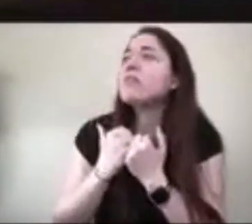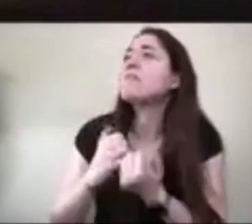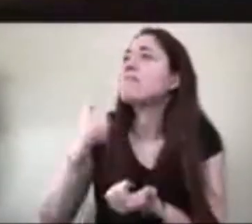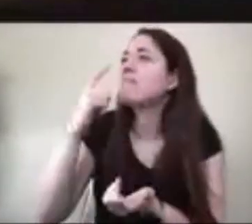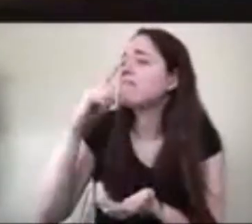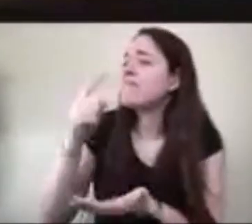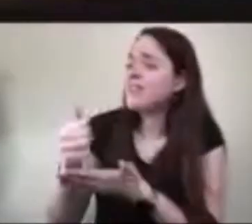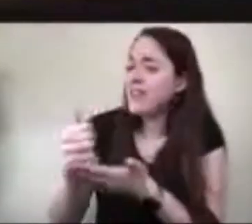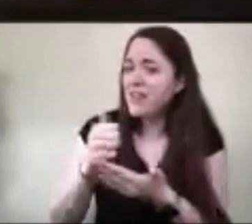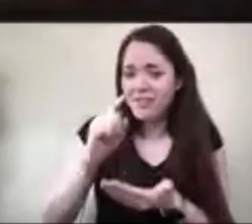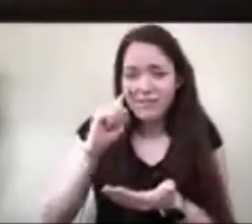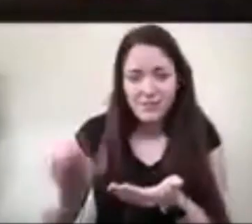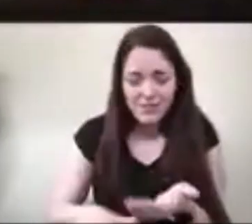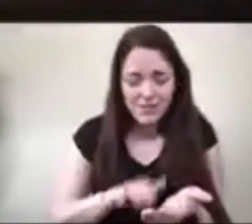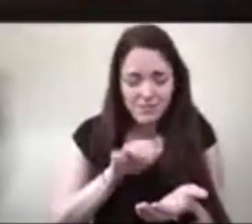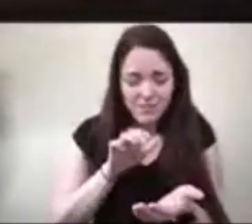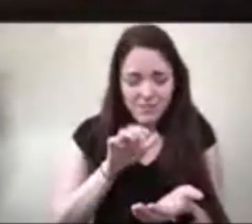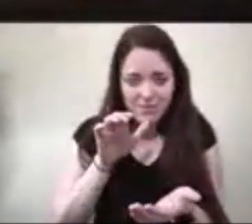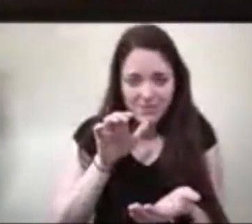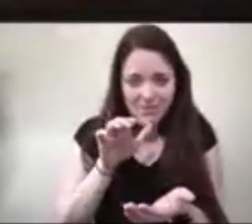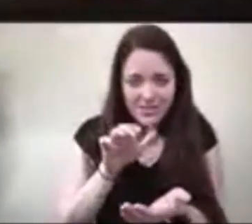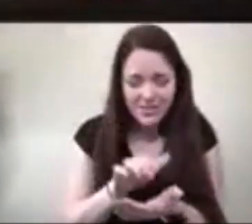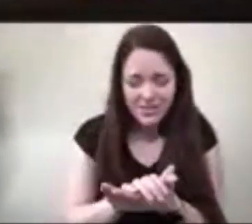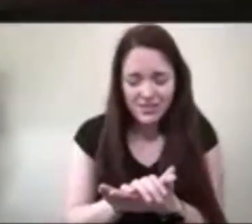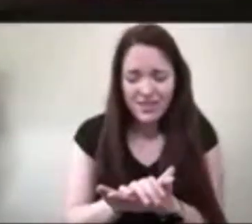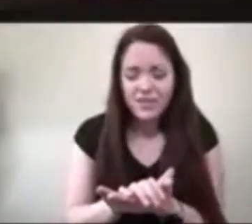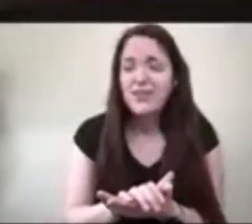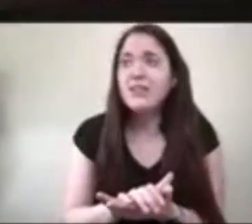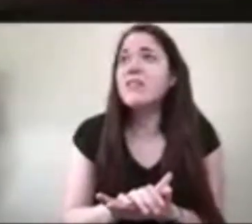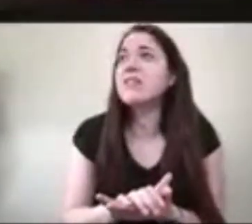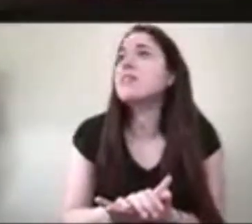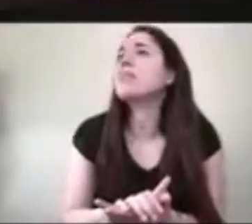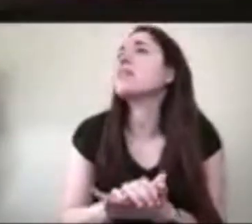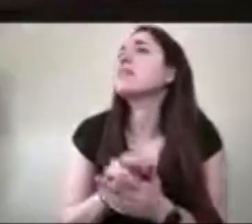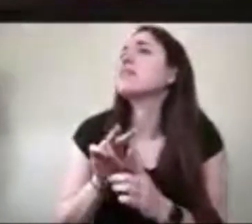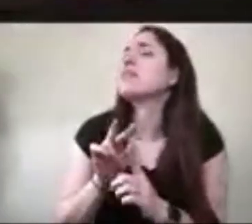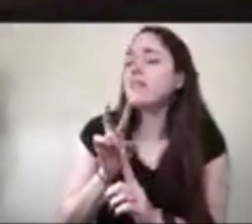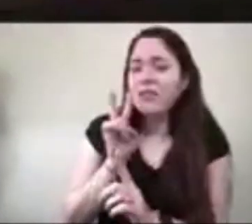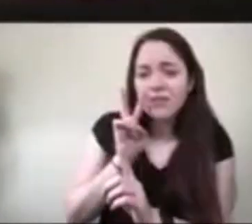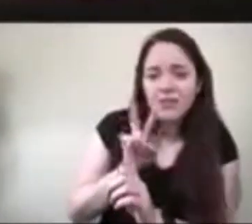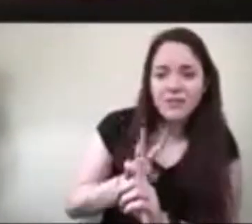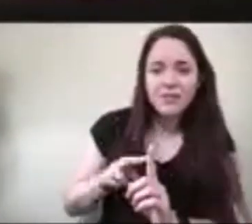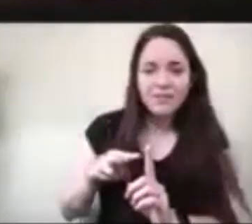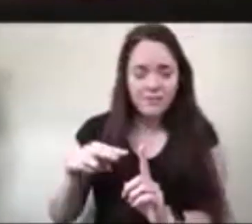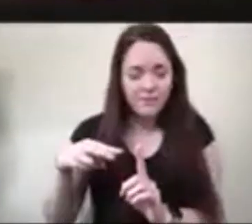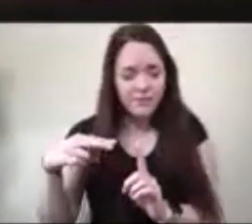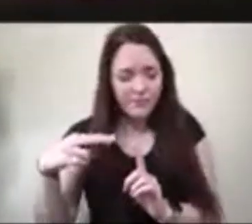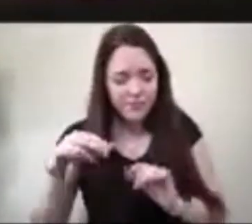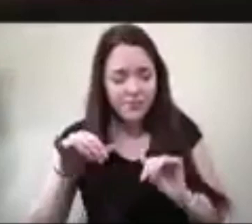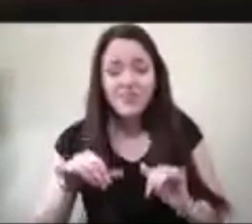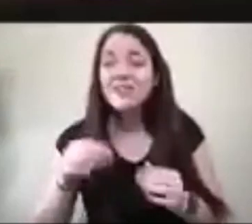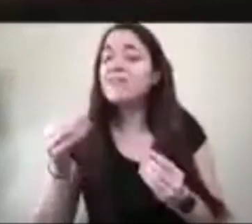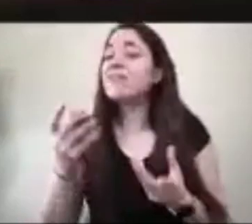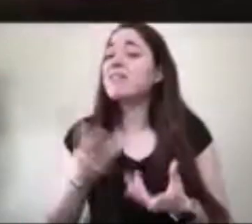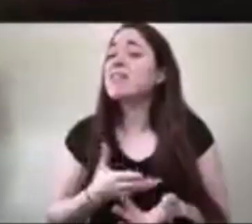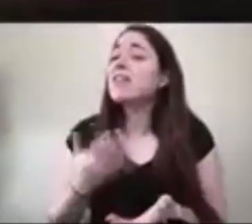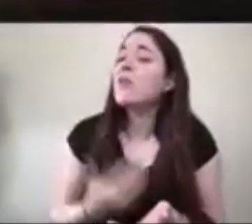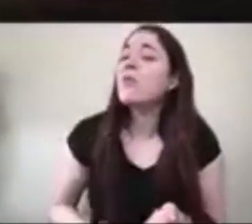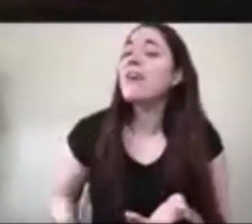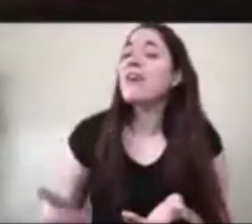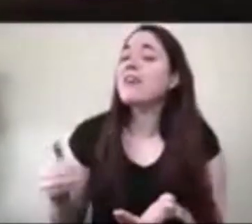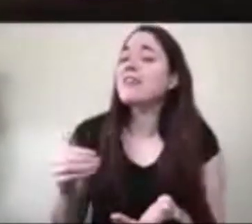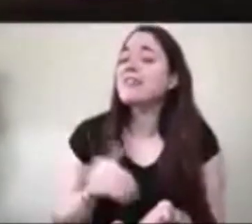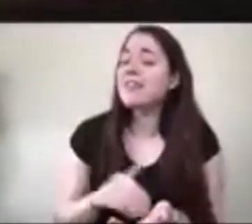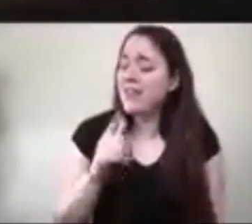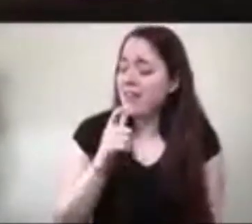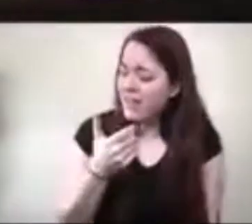beloved, can you help me believe it? Tell me